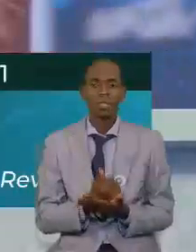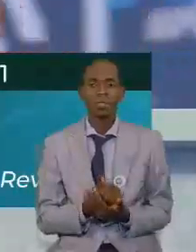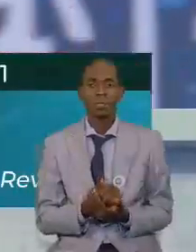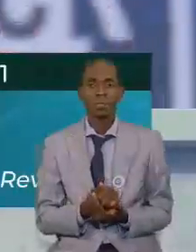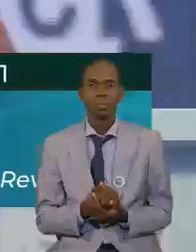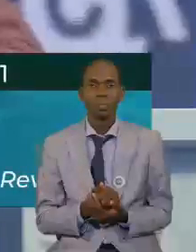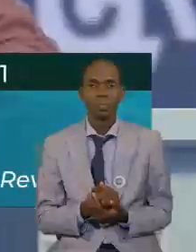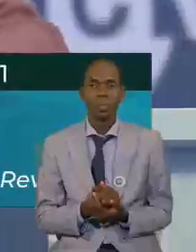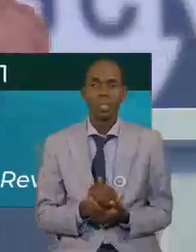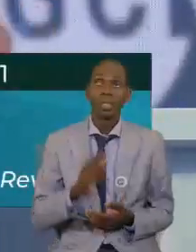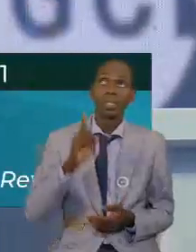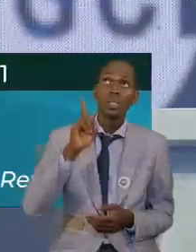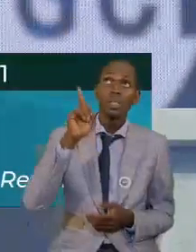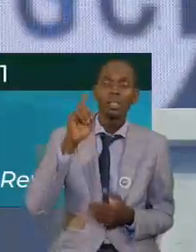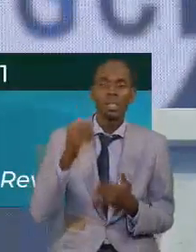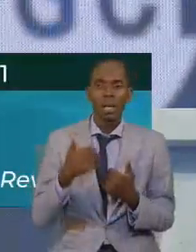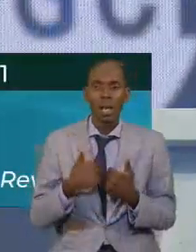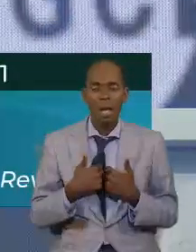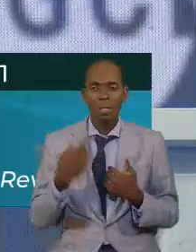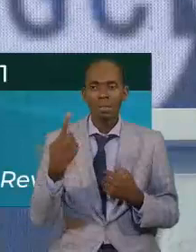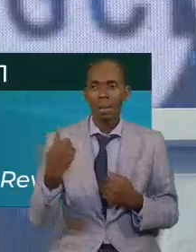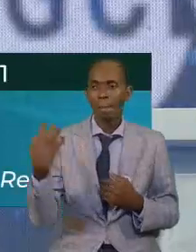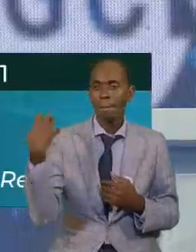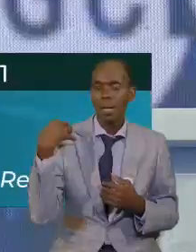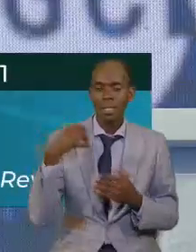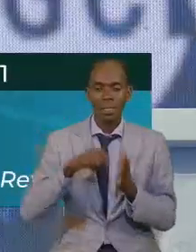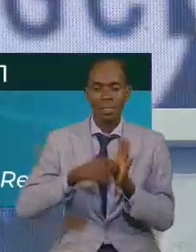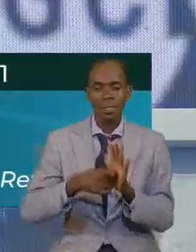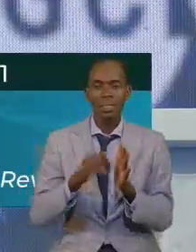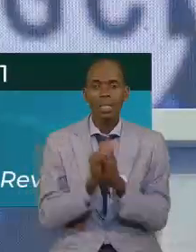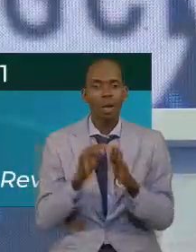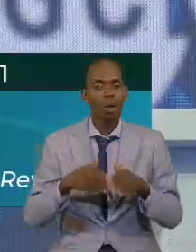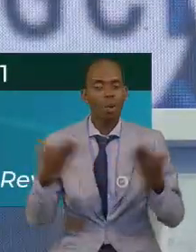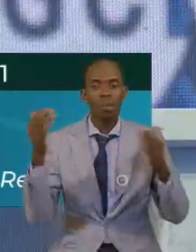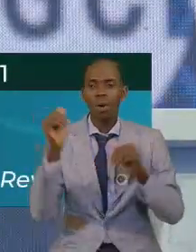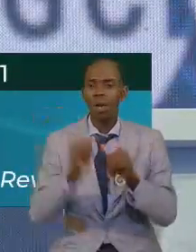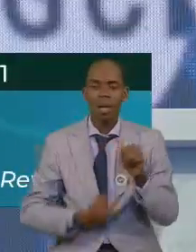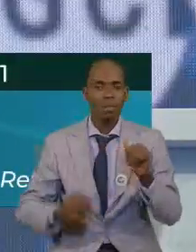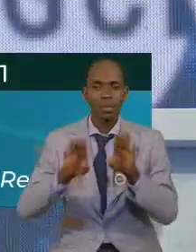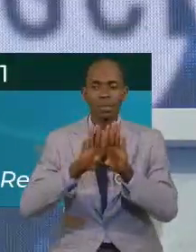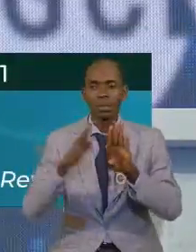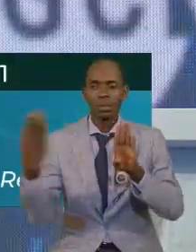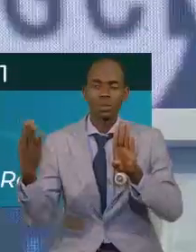He has the master key that opens every door.